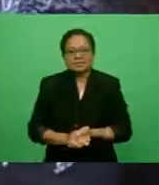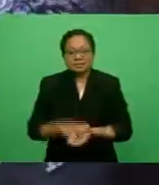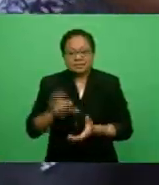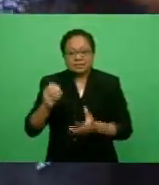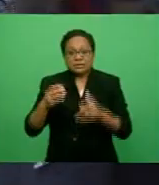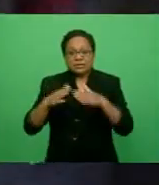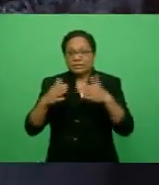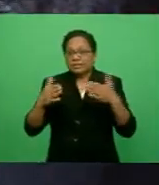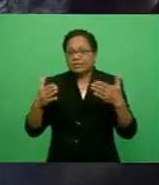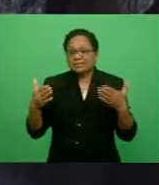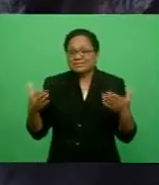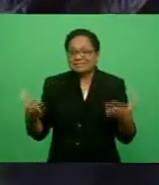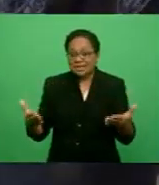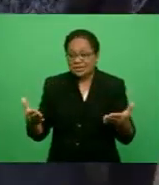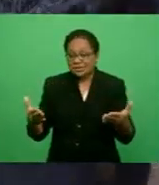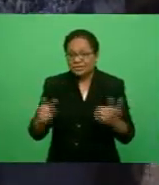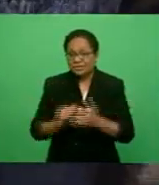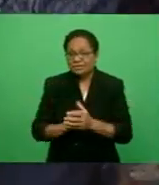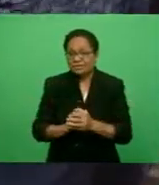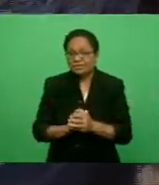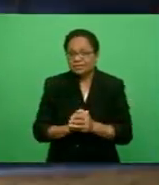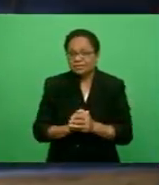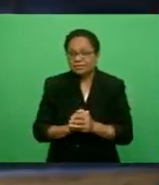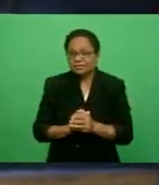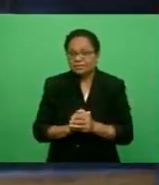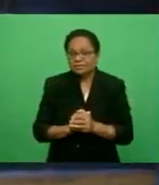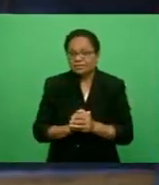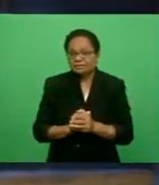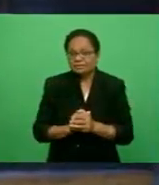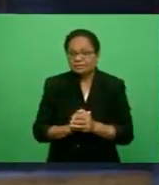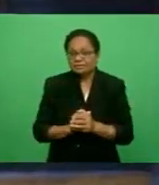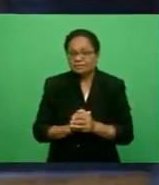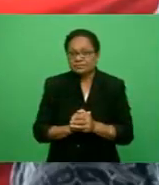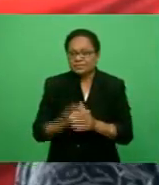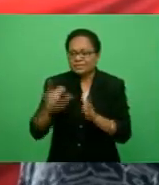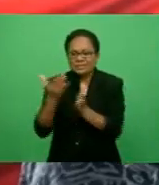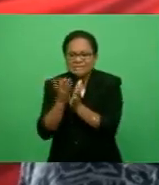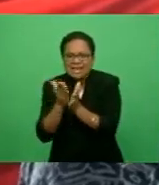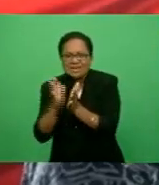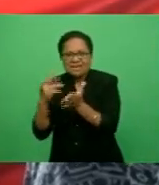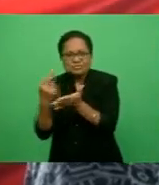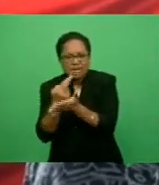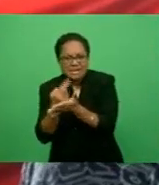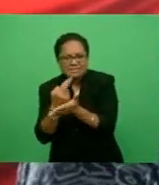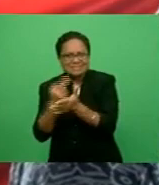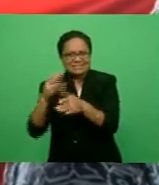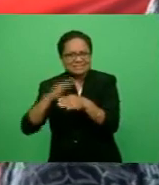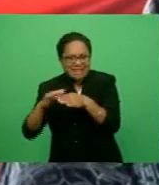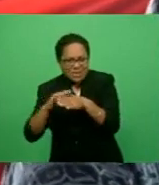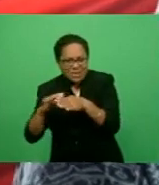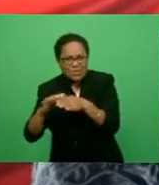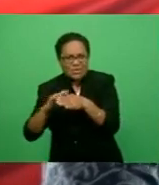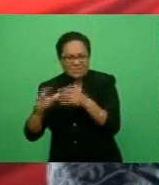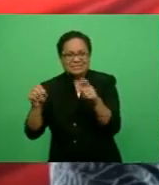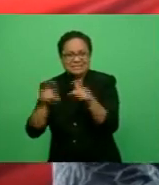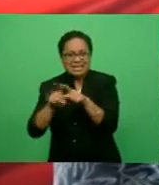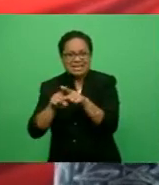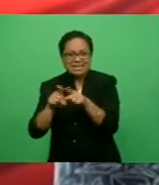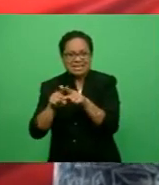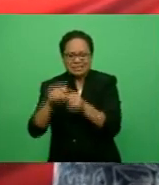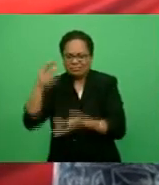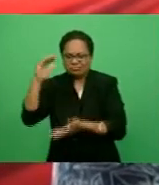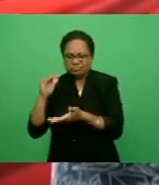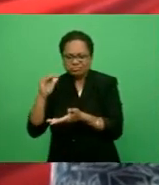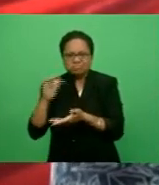compute partial productivity in rice, in cassava, in dalo, vegetables. We know that we are